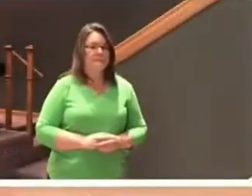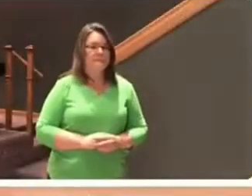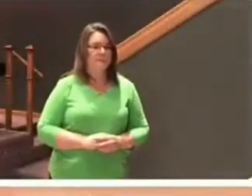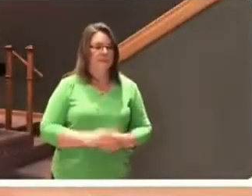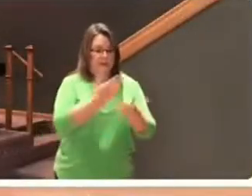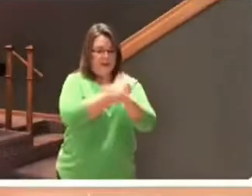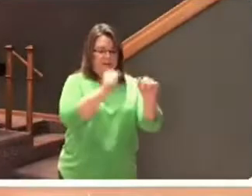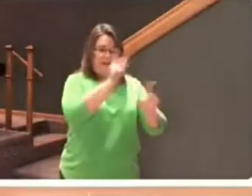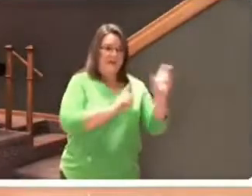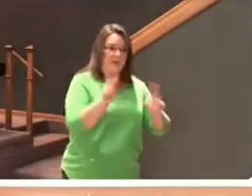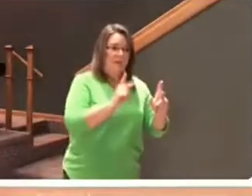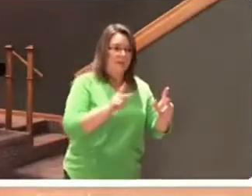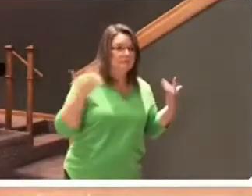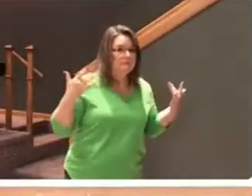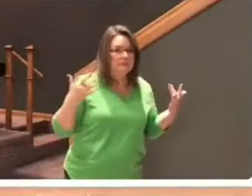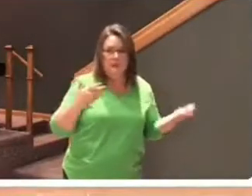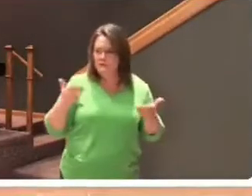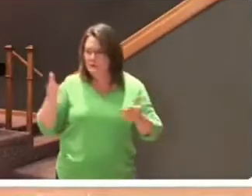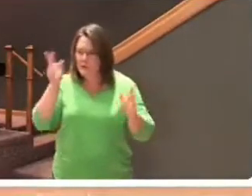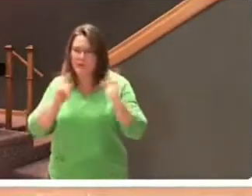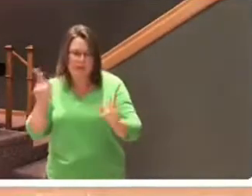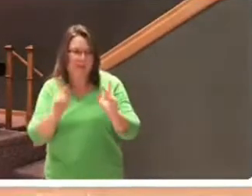Saved people.